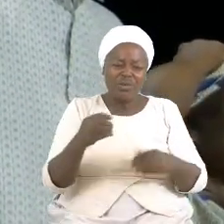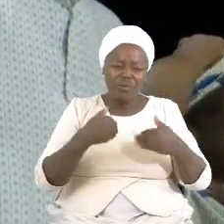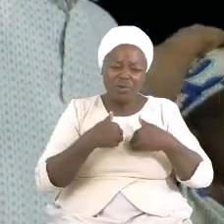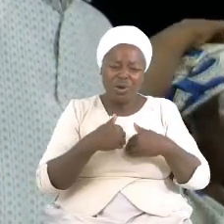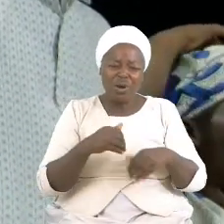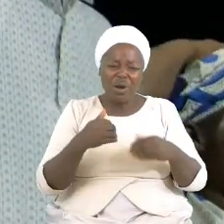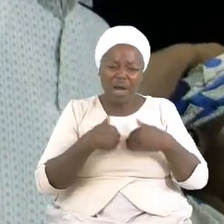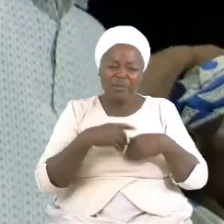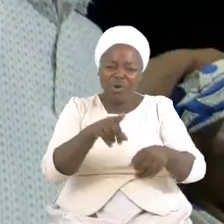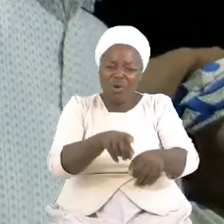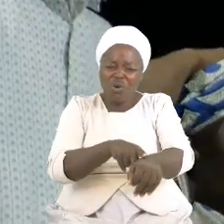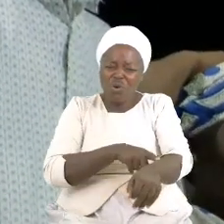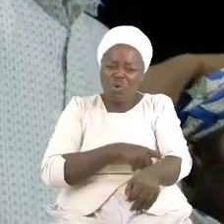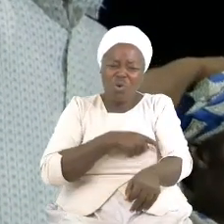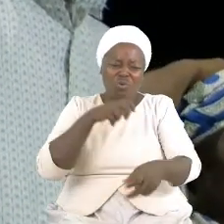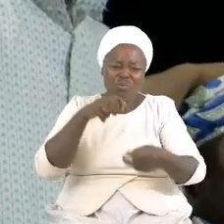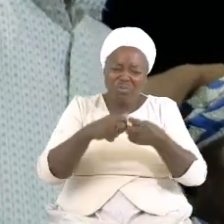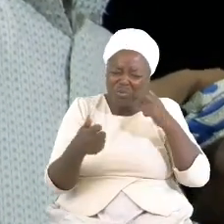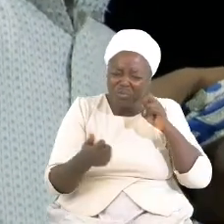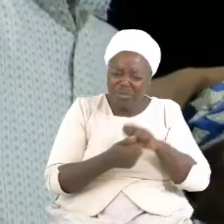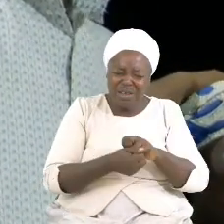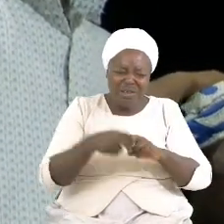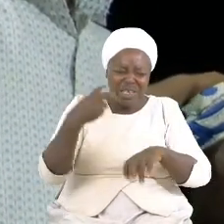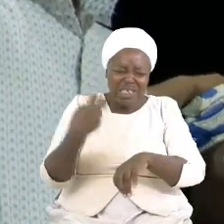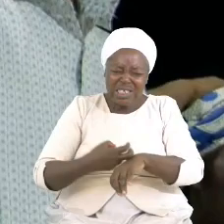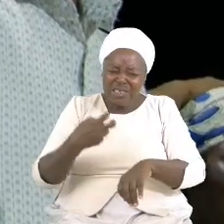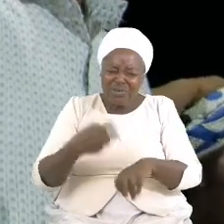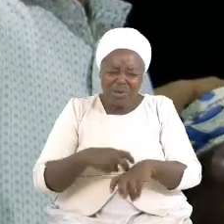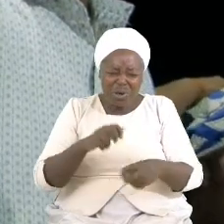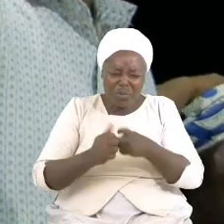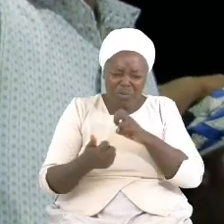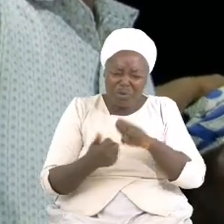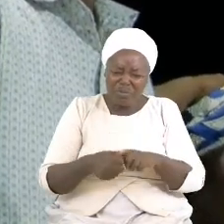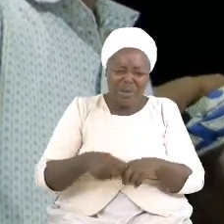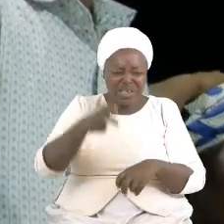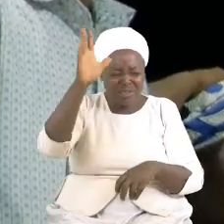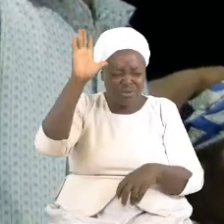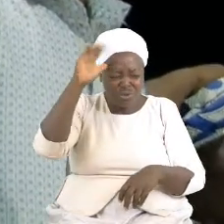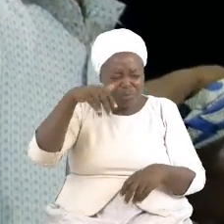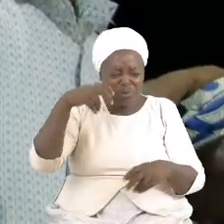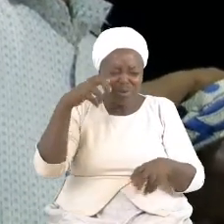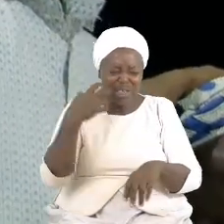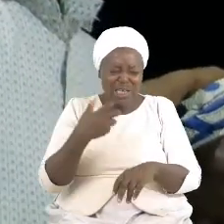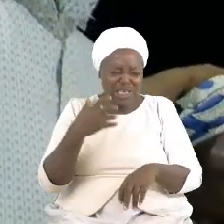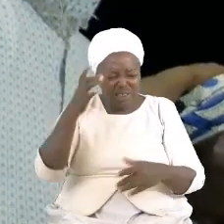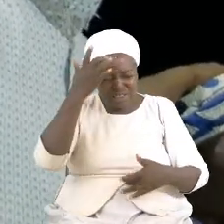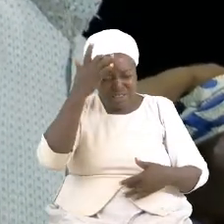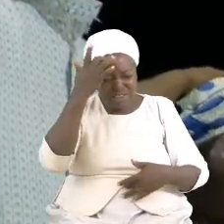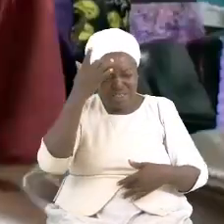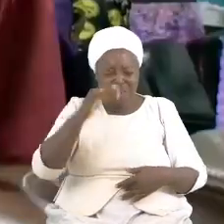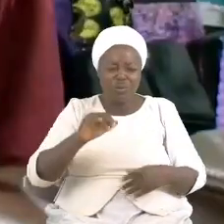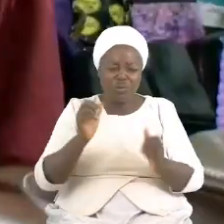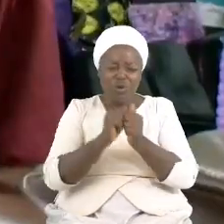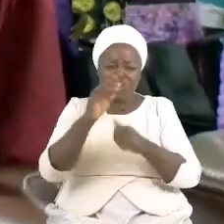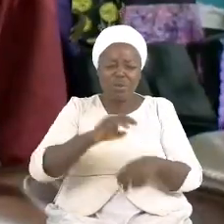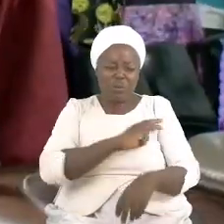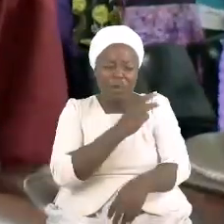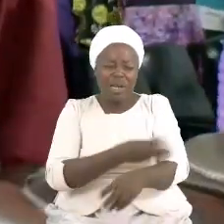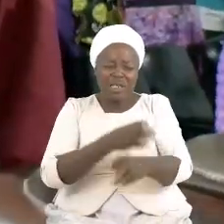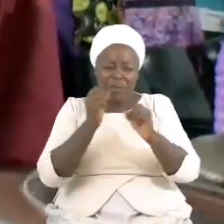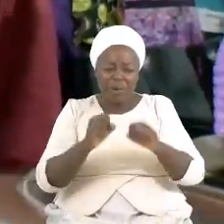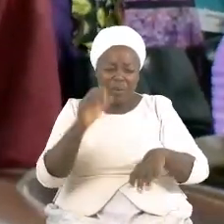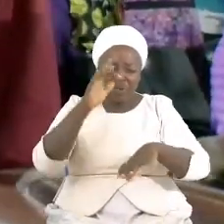long-standing, terminal, incurable disease, Lord, with your mighty power, touch them and heal them right